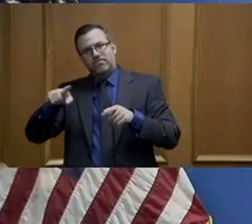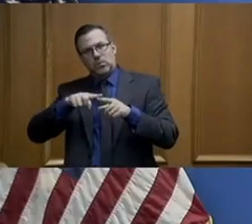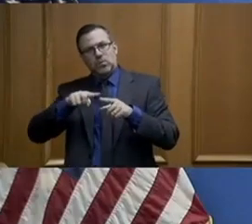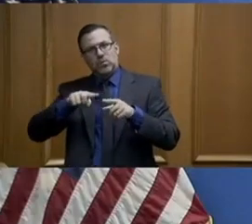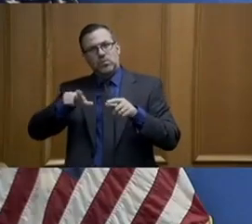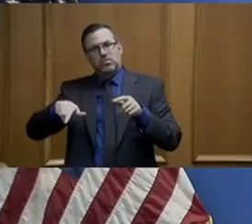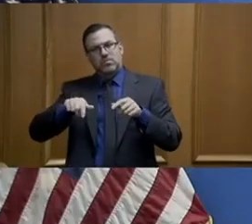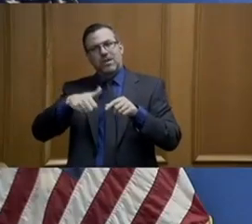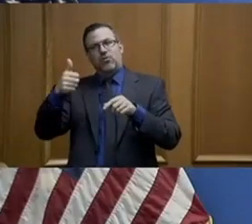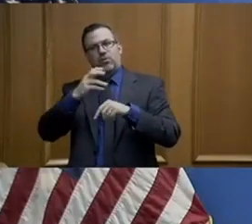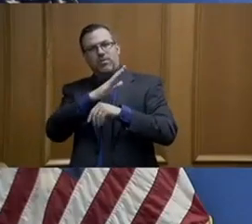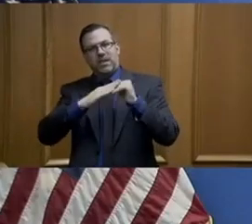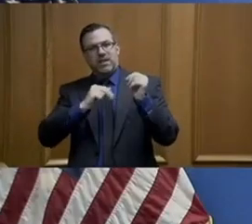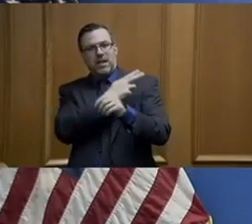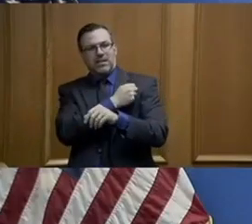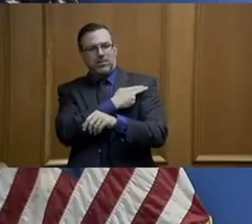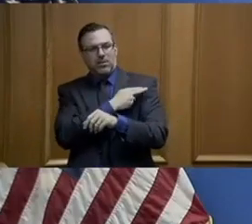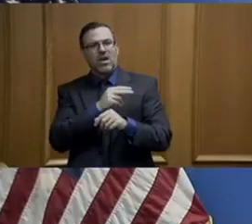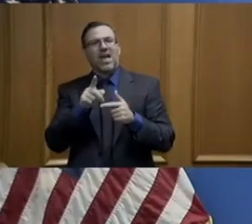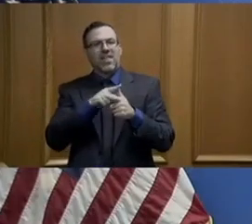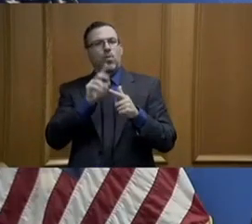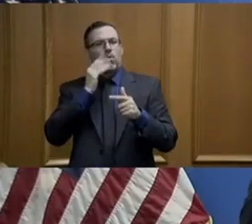better assessment of that.